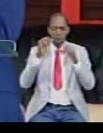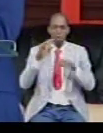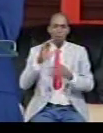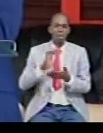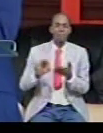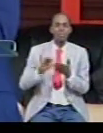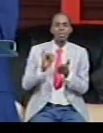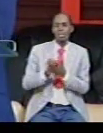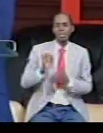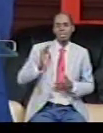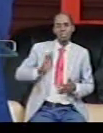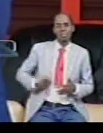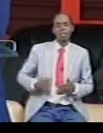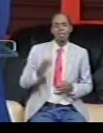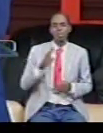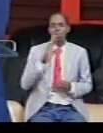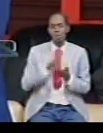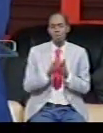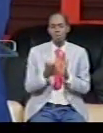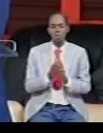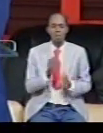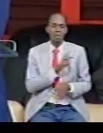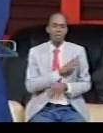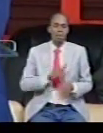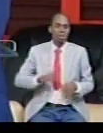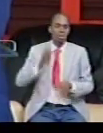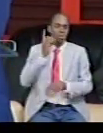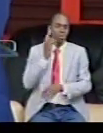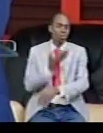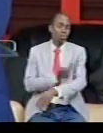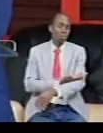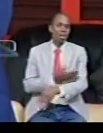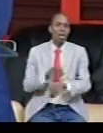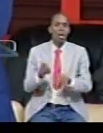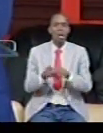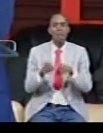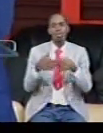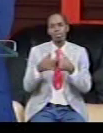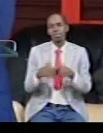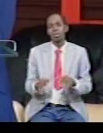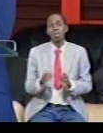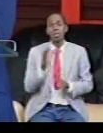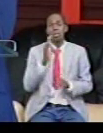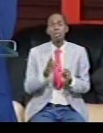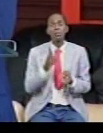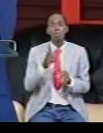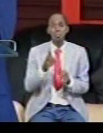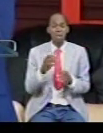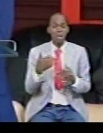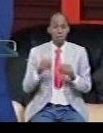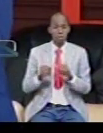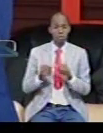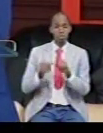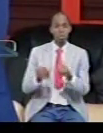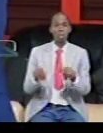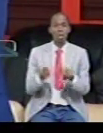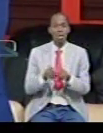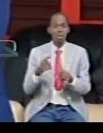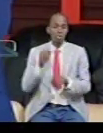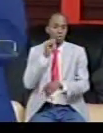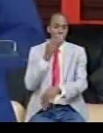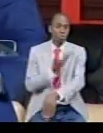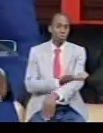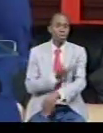had remained as Pharaoh's daughter, he would have been an emperor, a king